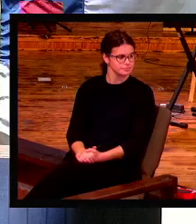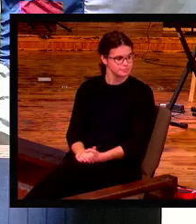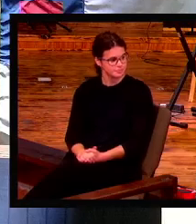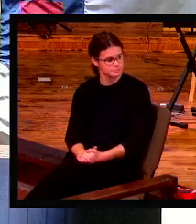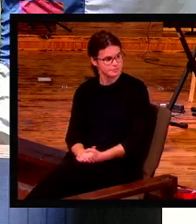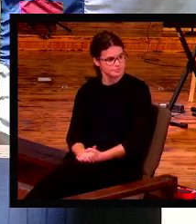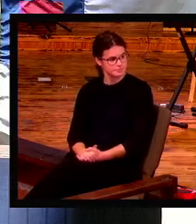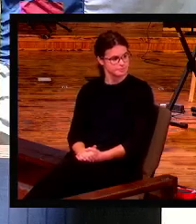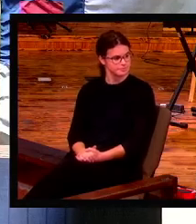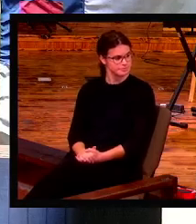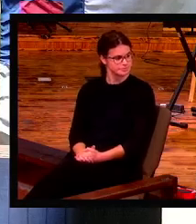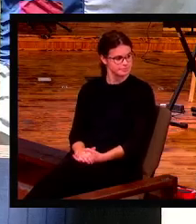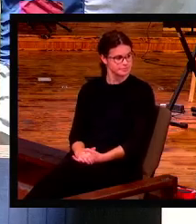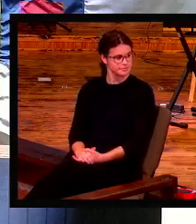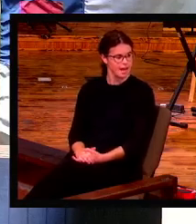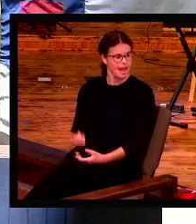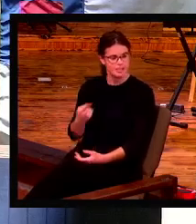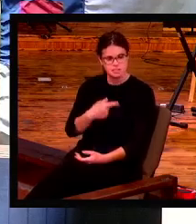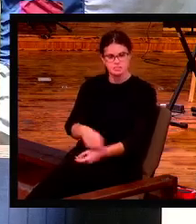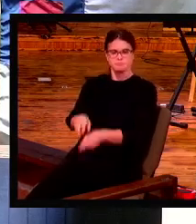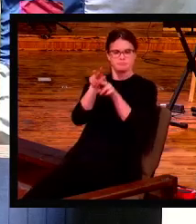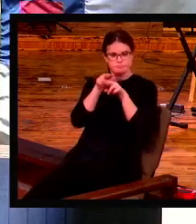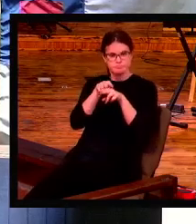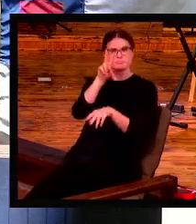I just kept looking up and up and up. I was like, okay.